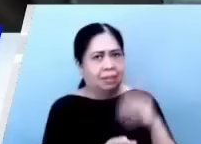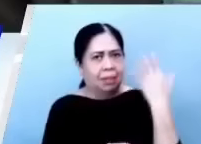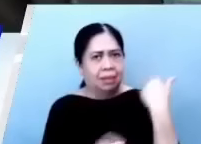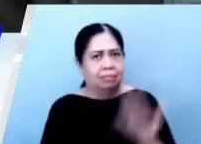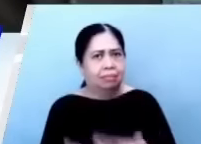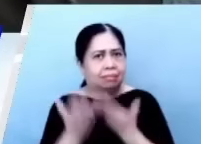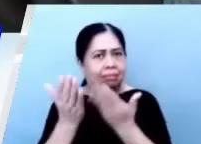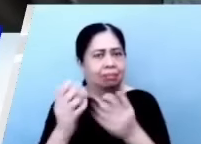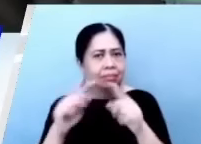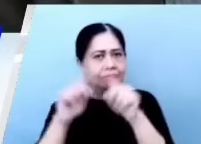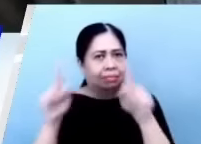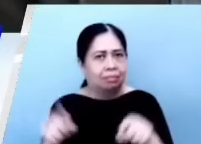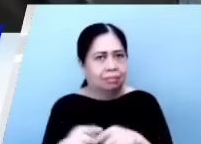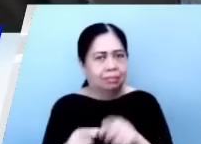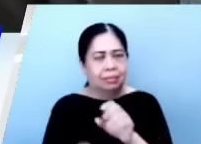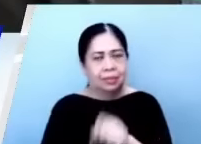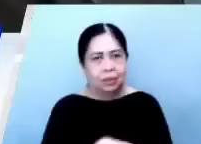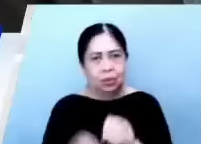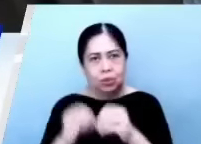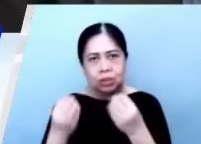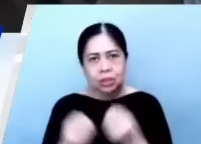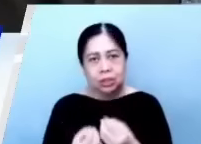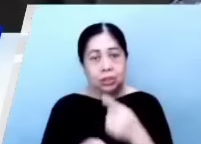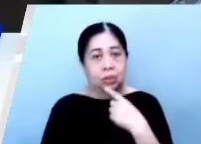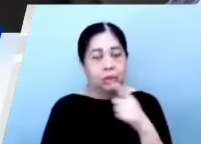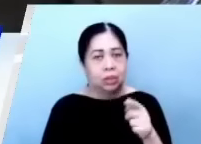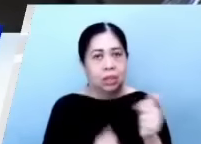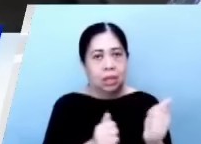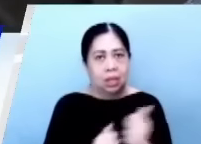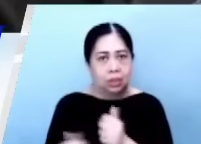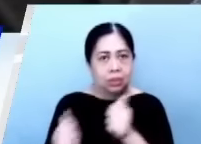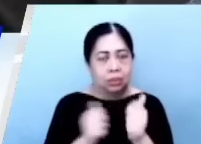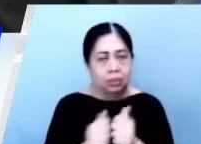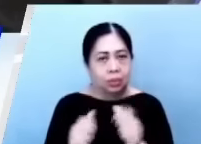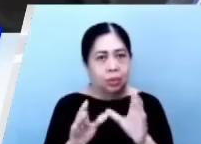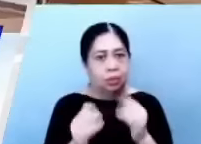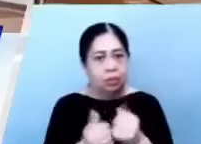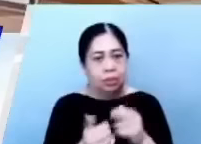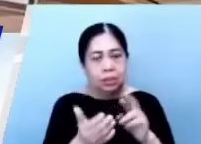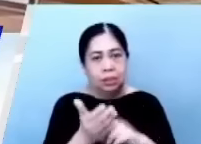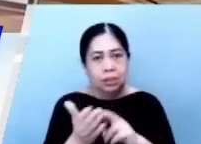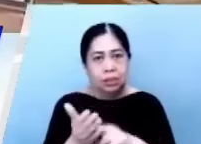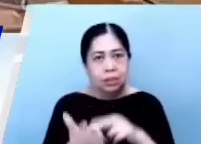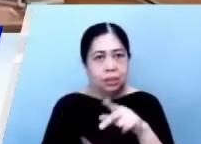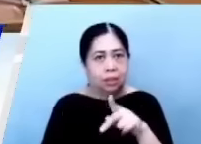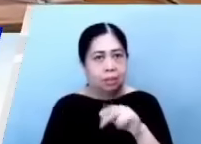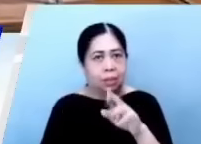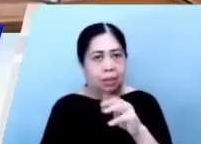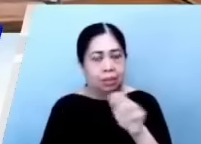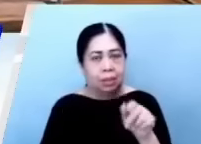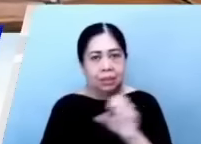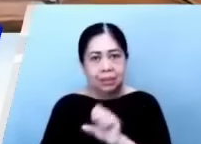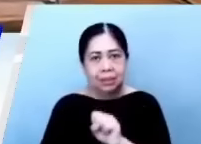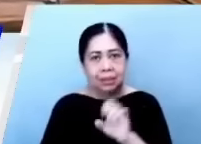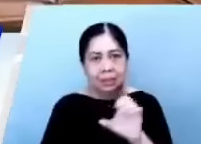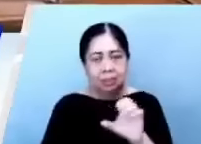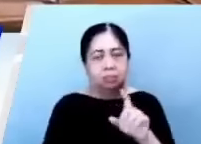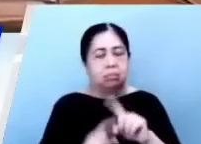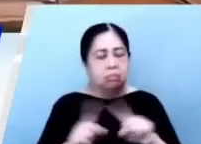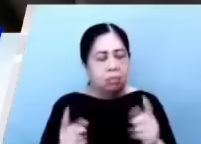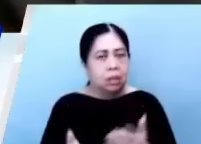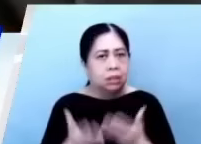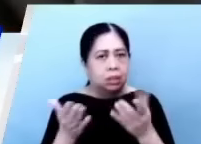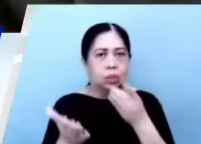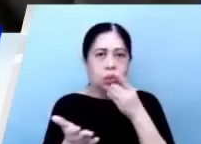Giit naman ang abogado ni Oñate, inaayos pa ang corporate registration ng pirma sa SEC pero nagsumite sila ng dokumento